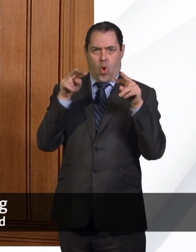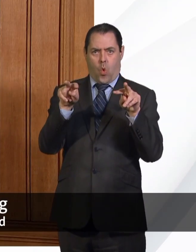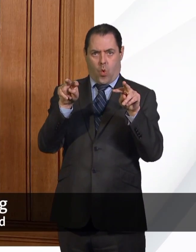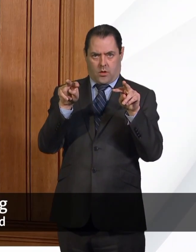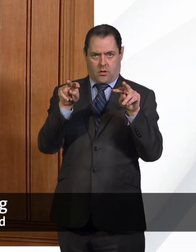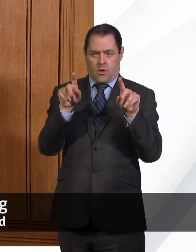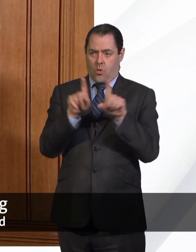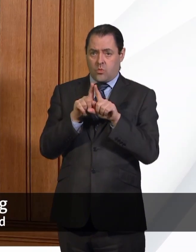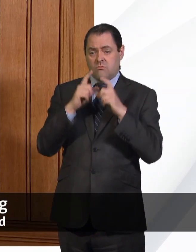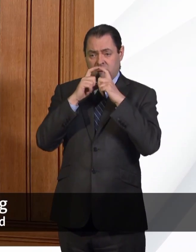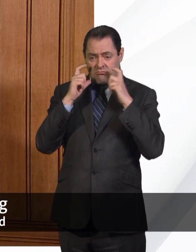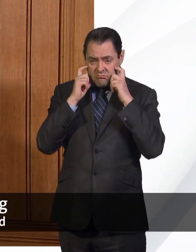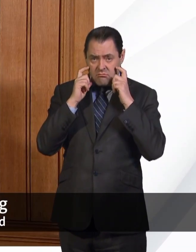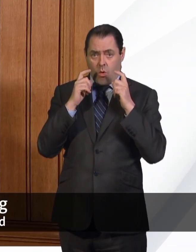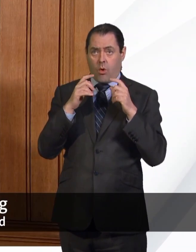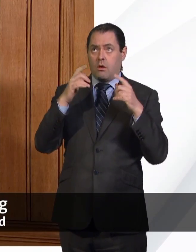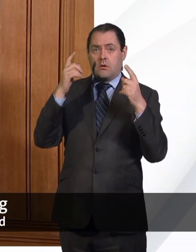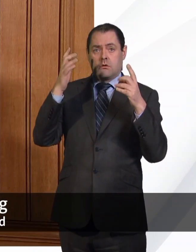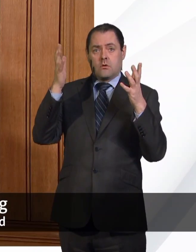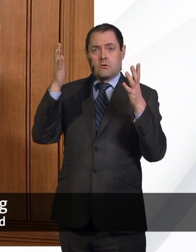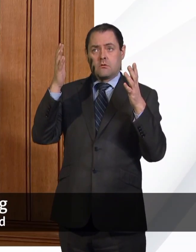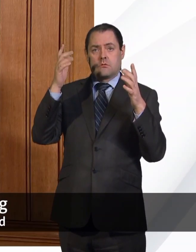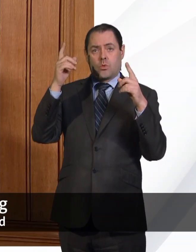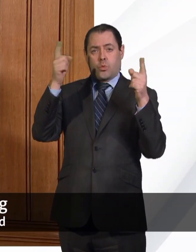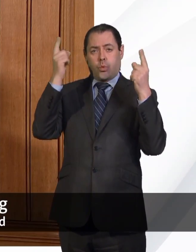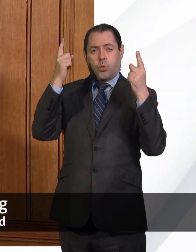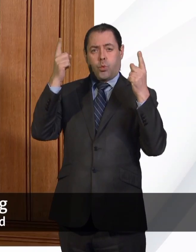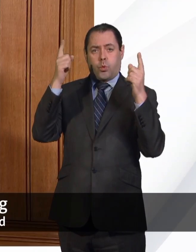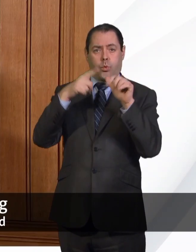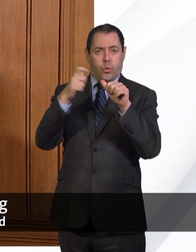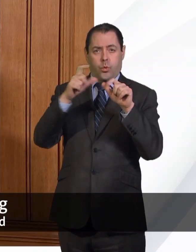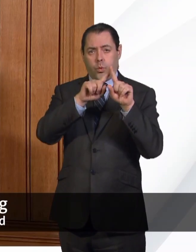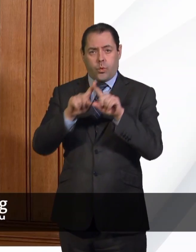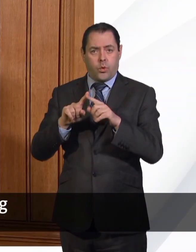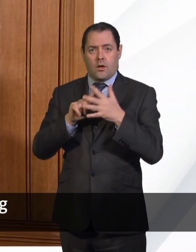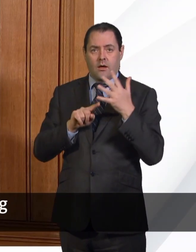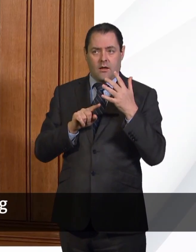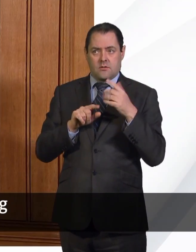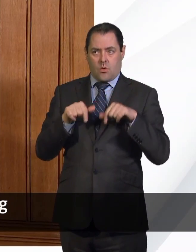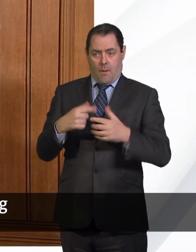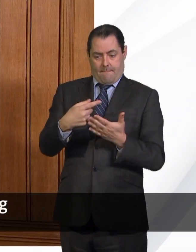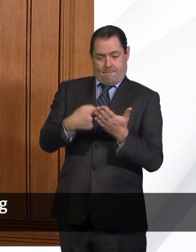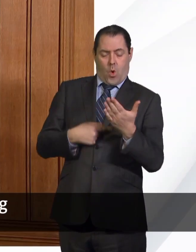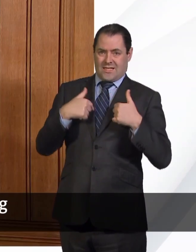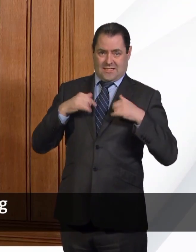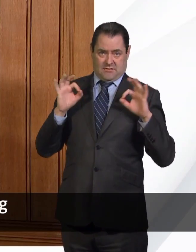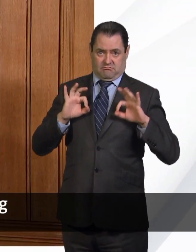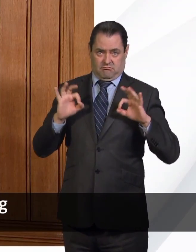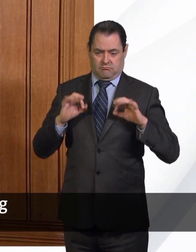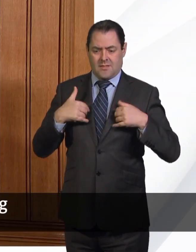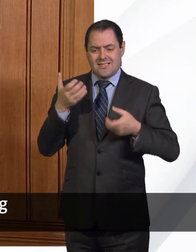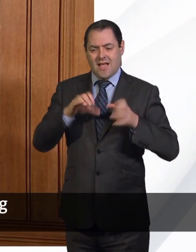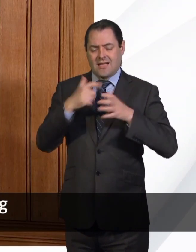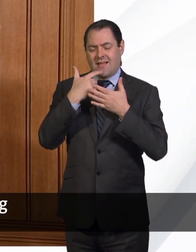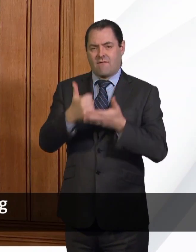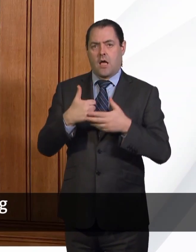at ventilation. There are many other measures you can look at. So this is not a policy, because we don't make policy, we give science